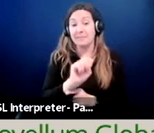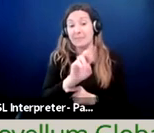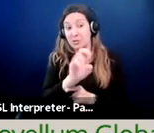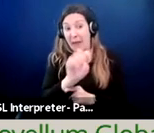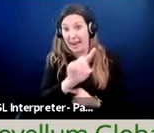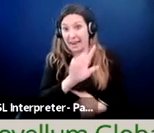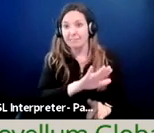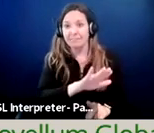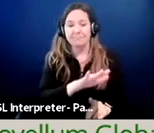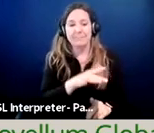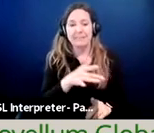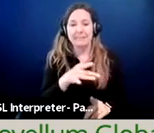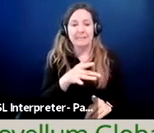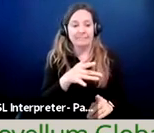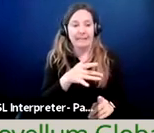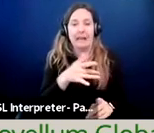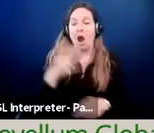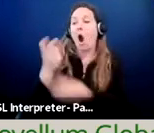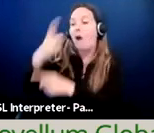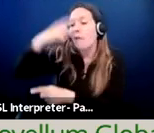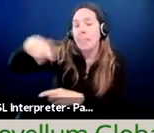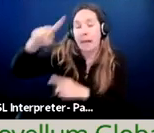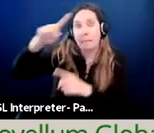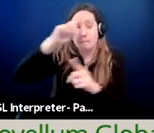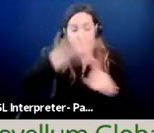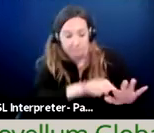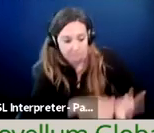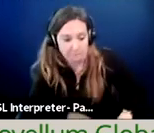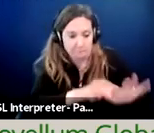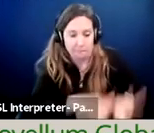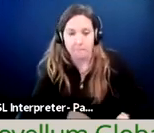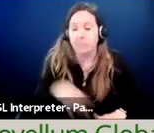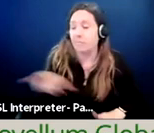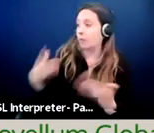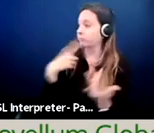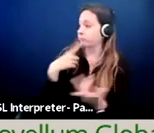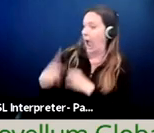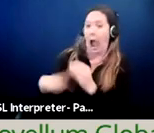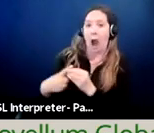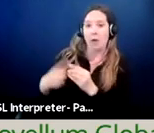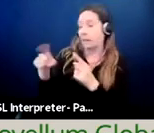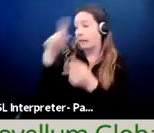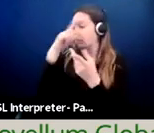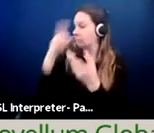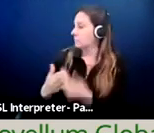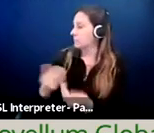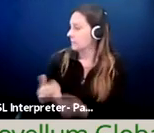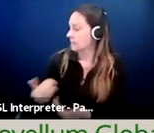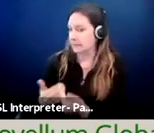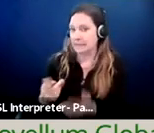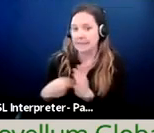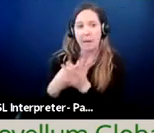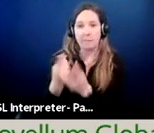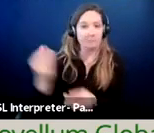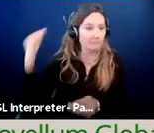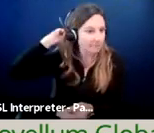don't like writing things down. They just know, oh, it was easy. Even if I spent 10 hours doing it, it was easy. So pulling that information out, it's a bit of an art, and then